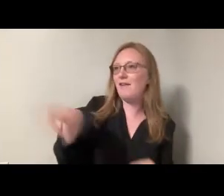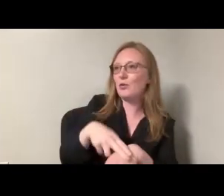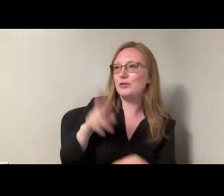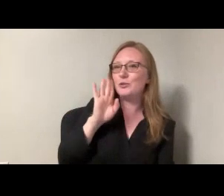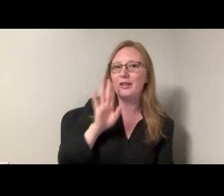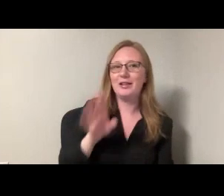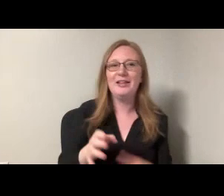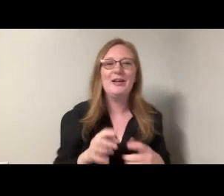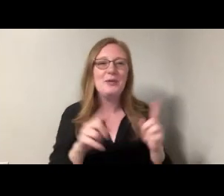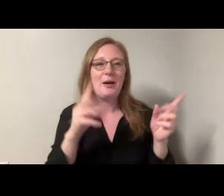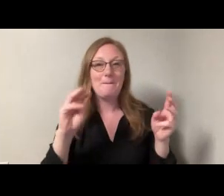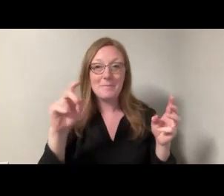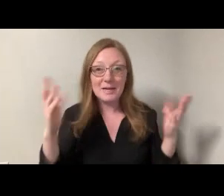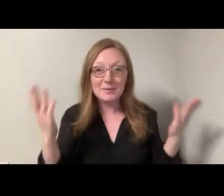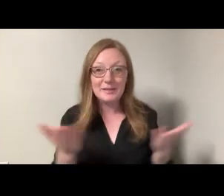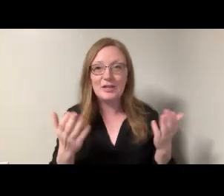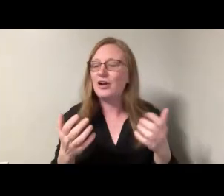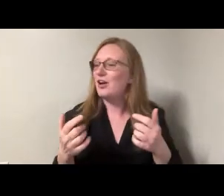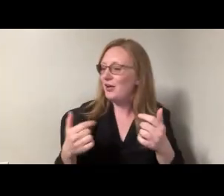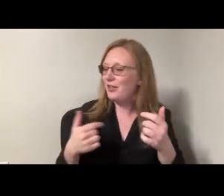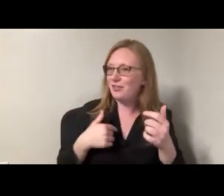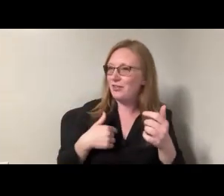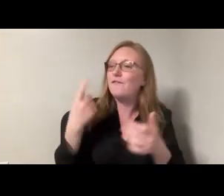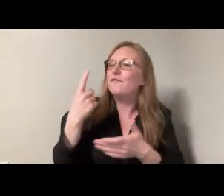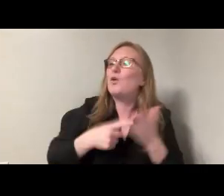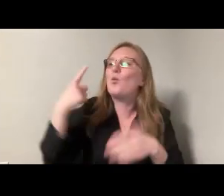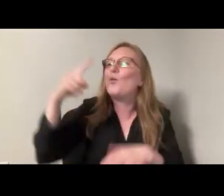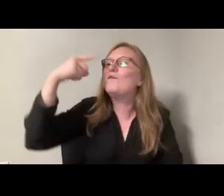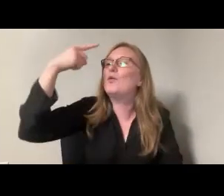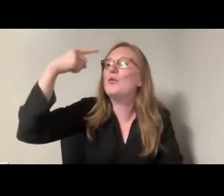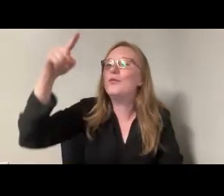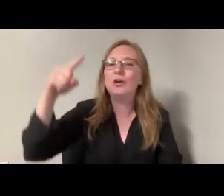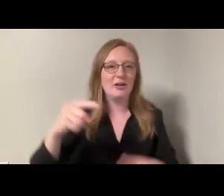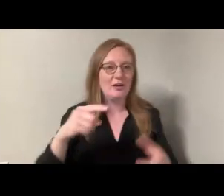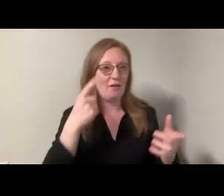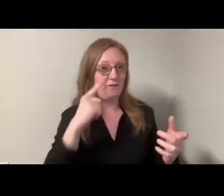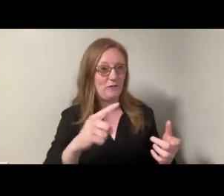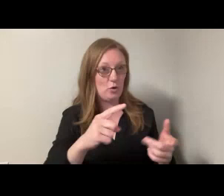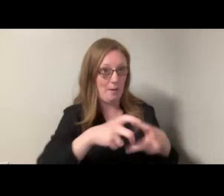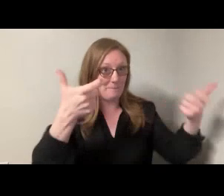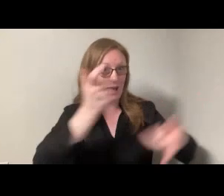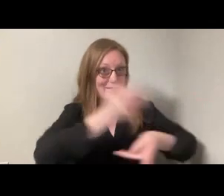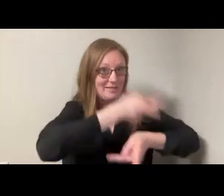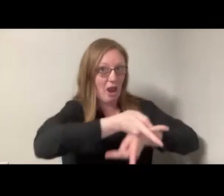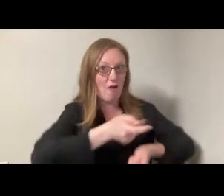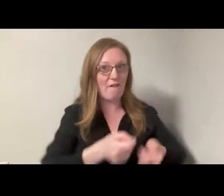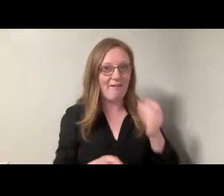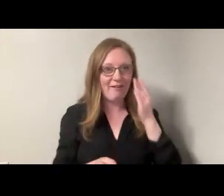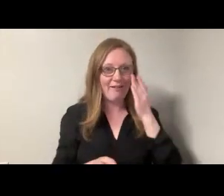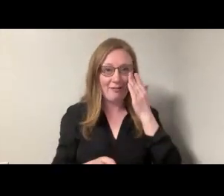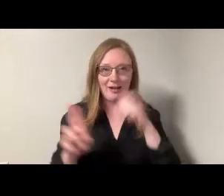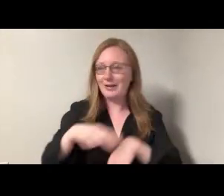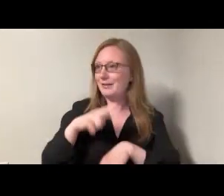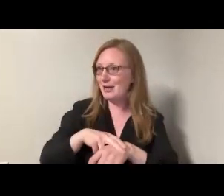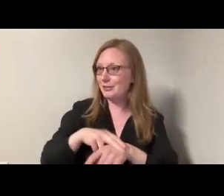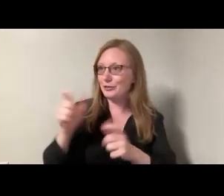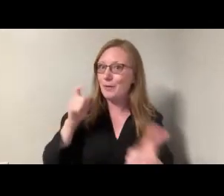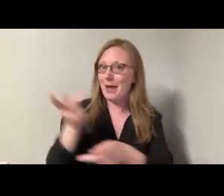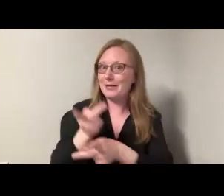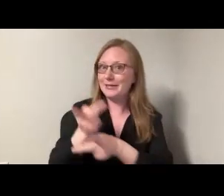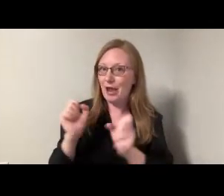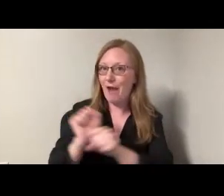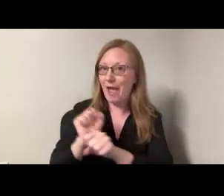Well, Mike's been around. What? The Godfather of what? The Godfather of Mass Care. The National Mass Care Exercise,